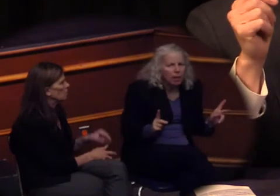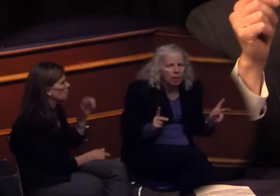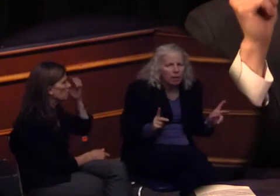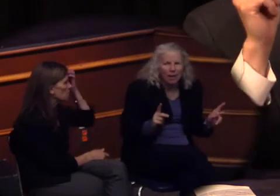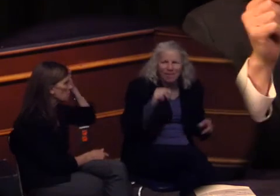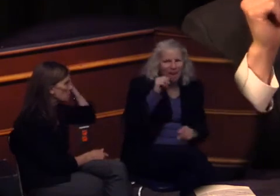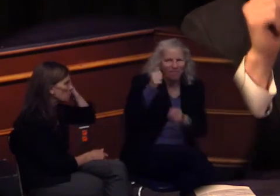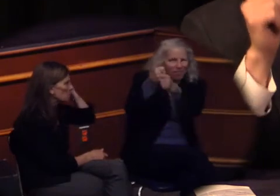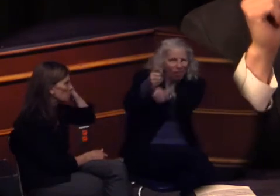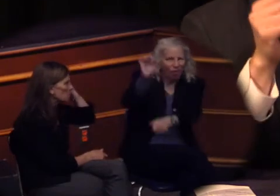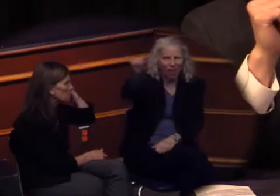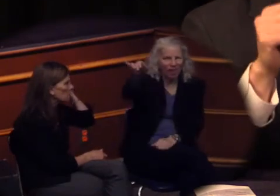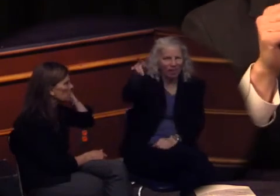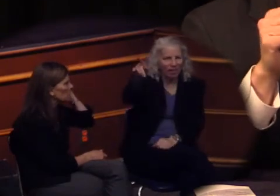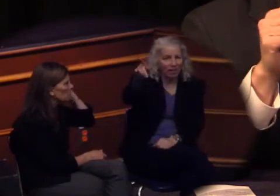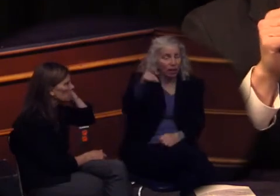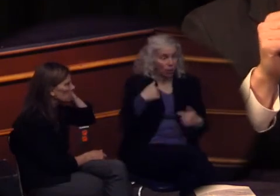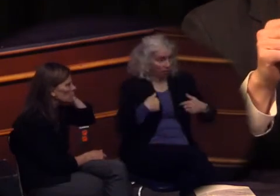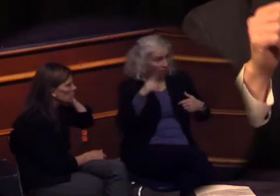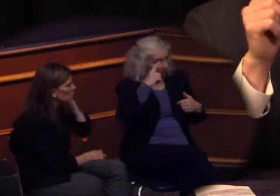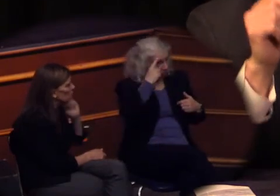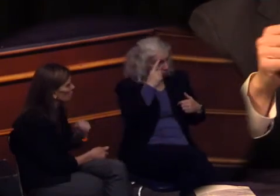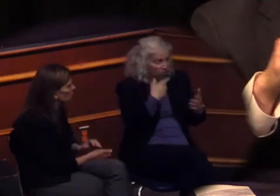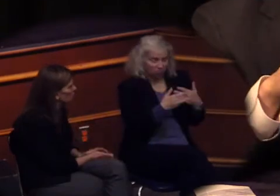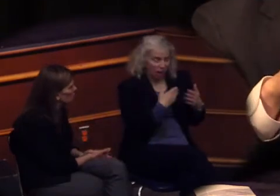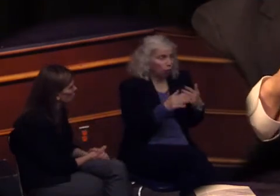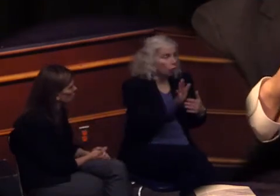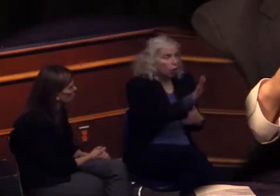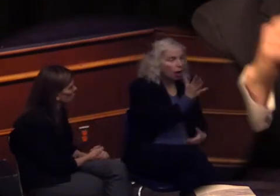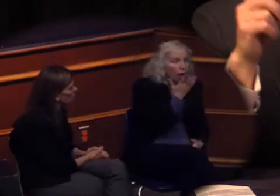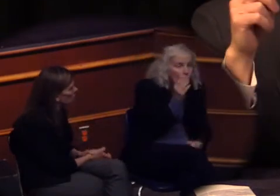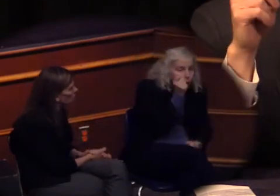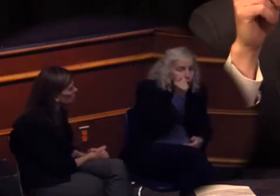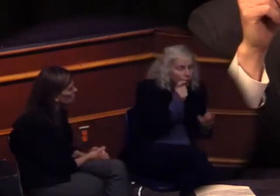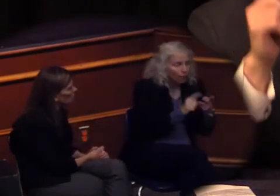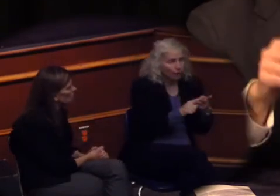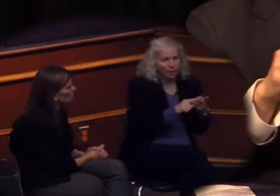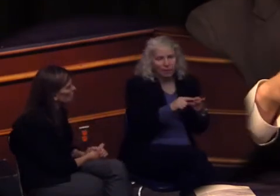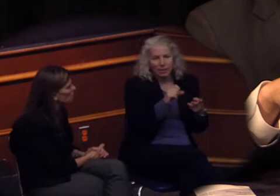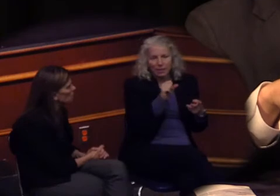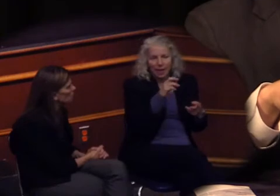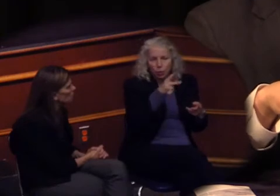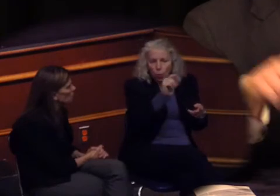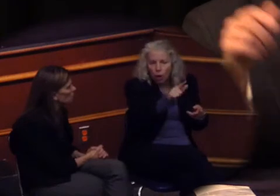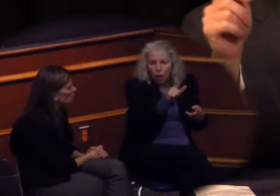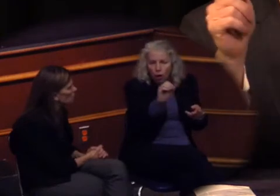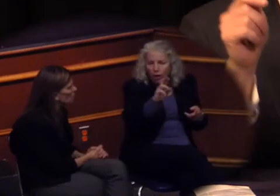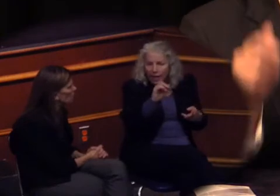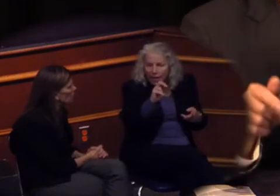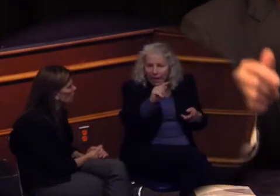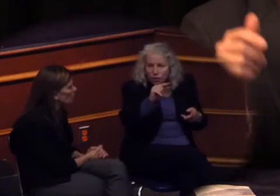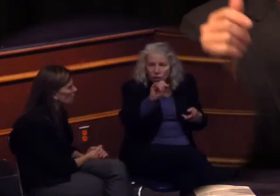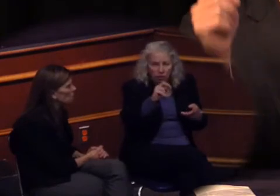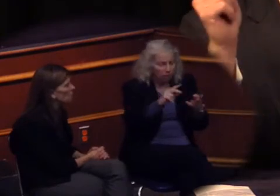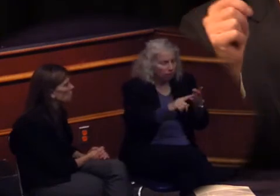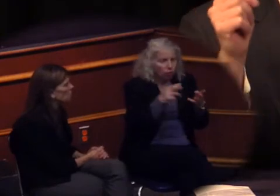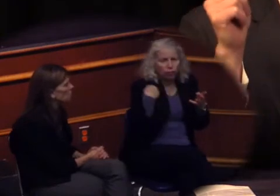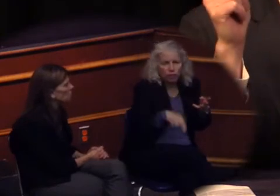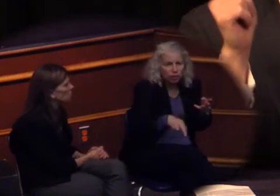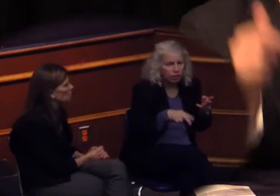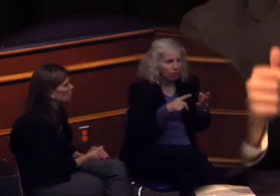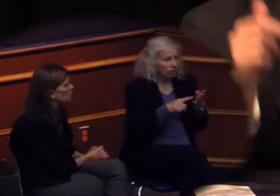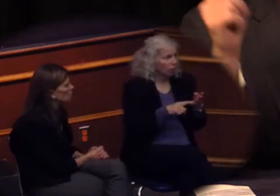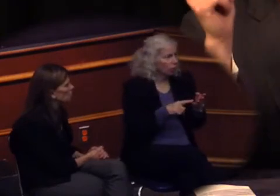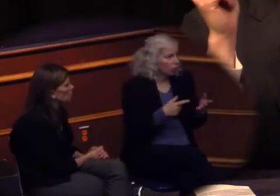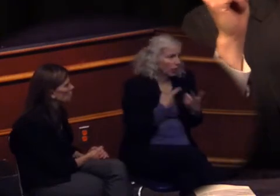I'm your governor, it won't matter what color you are, what your sexual orientation is, what you believe, whether you are from Northampton or Boston